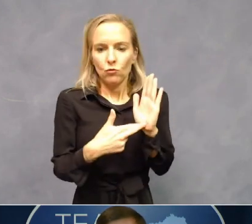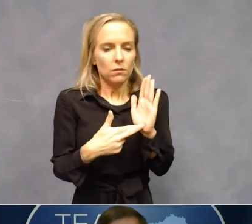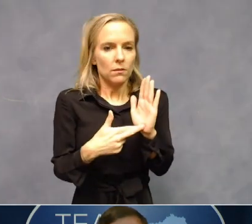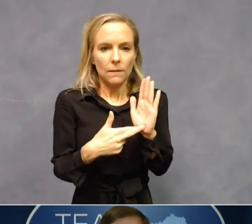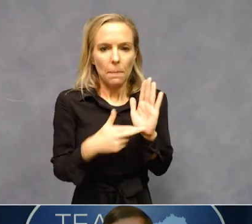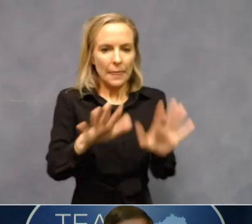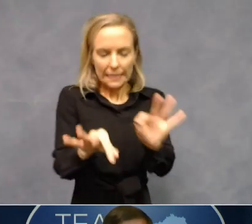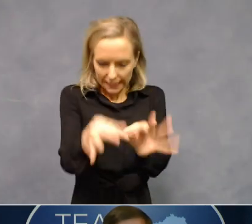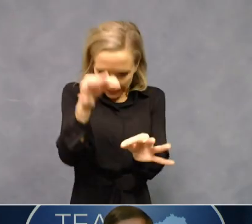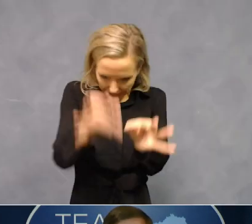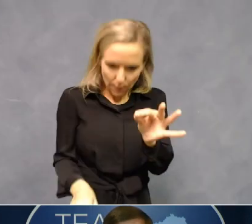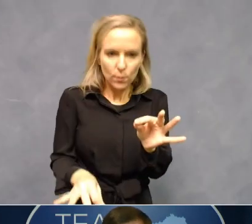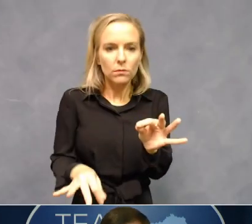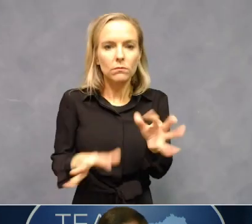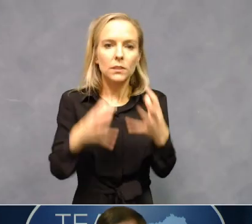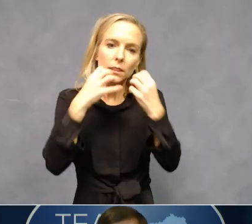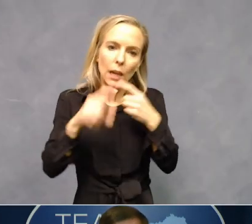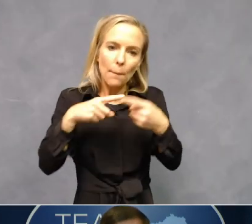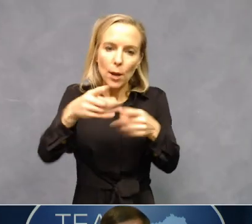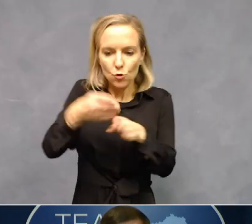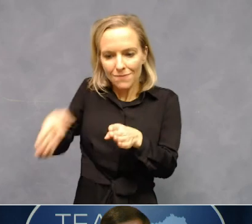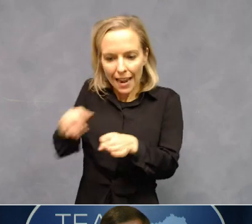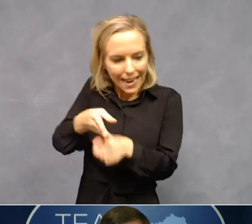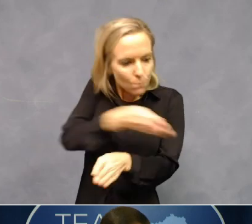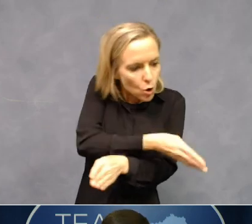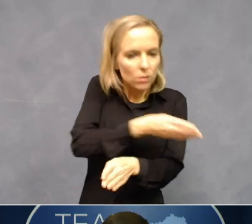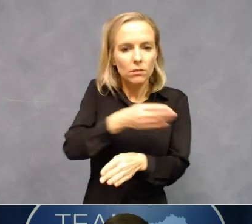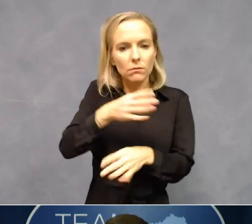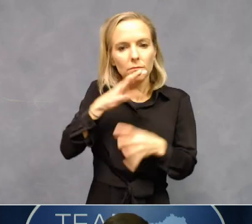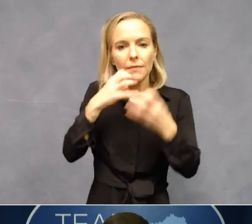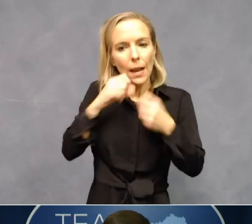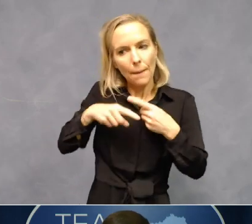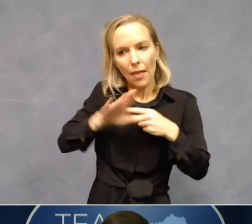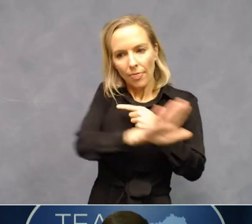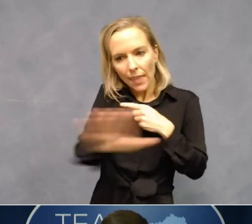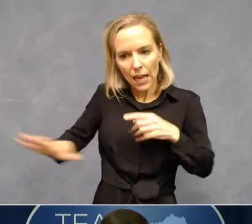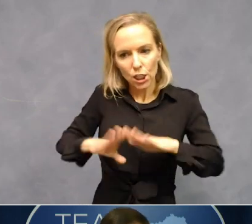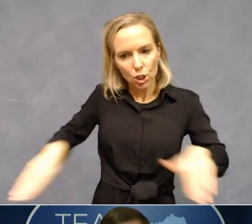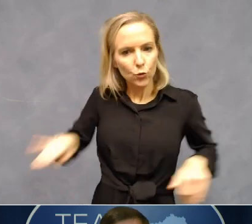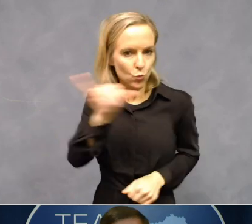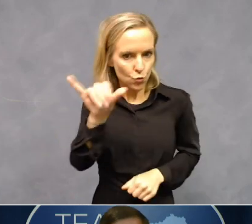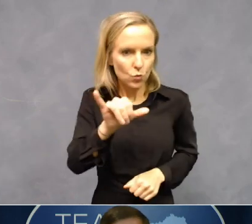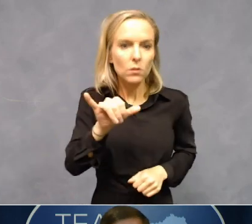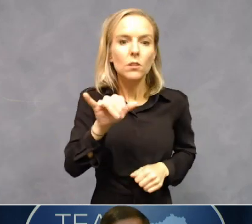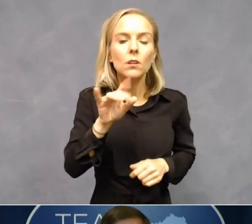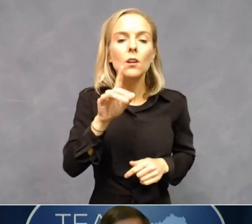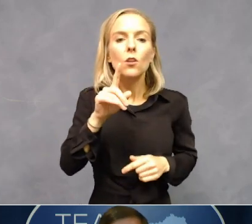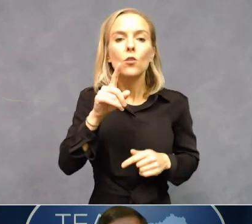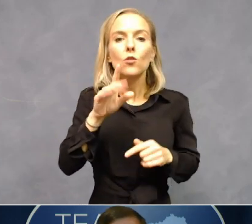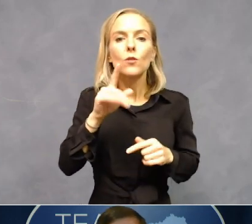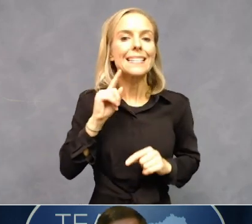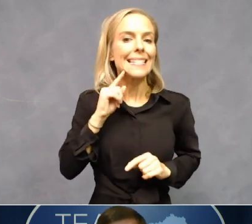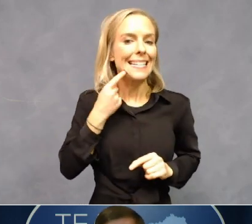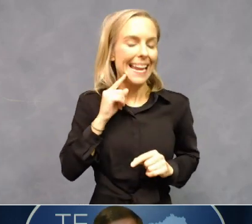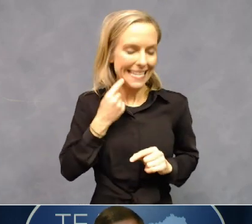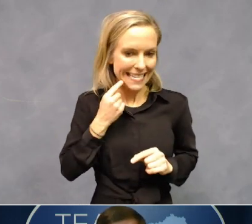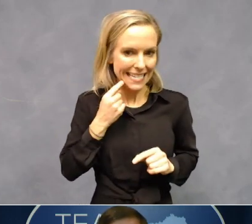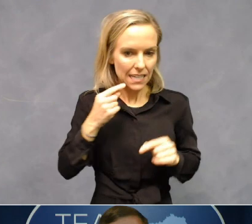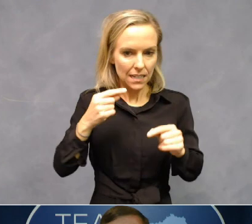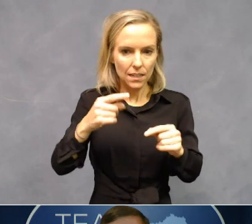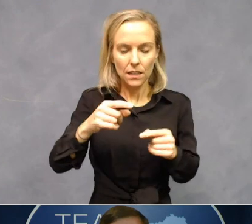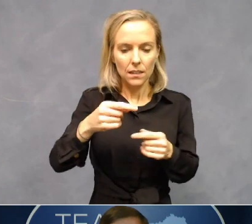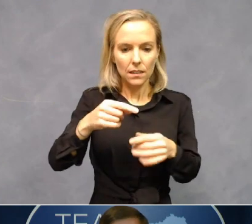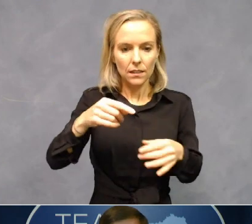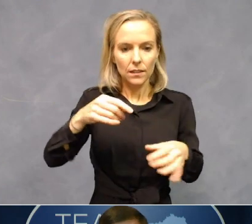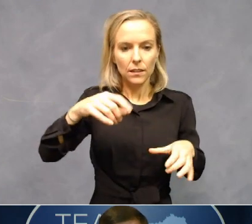simple as caring about your neighbor and caring about their kids. So only use individually wrapped candy and don't stand there with